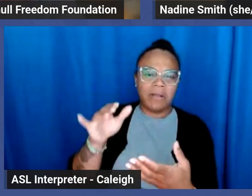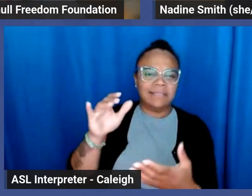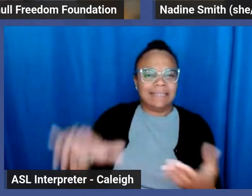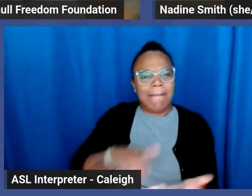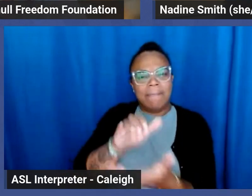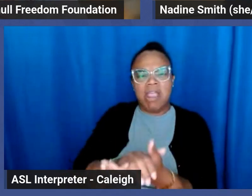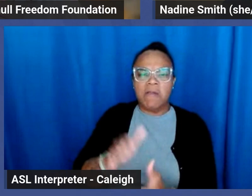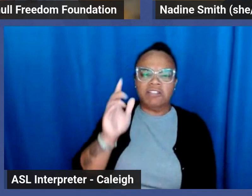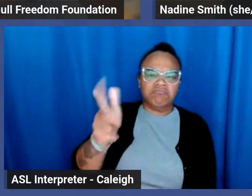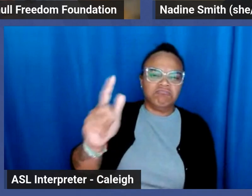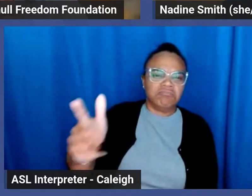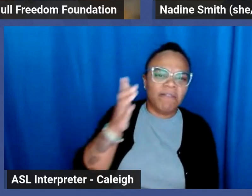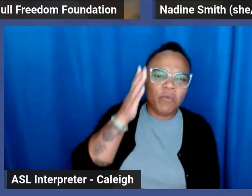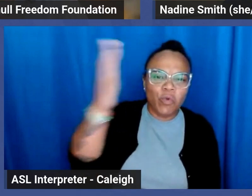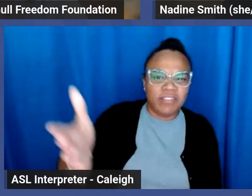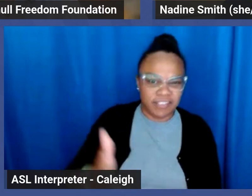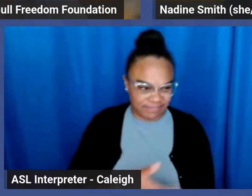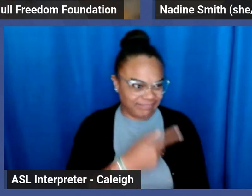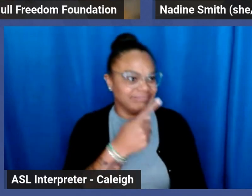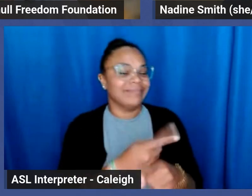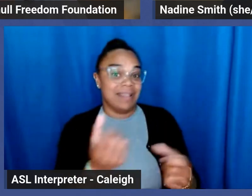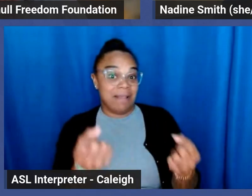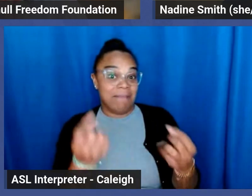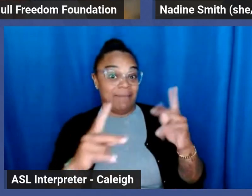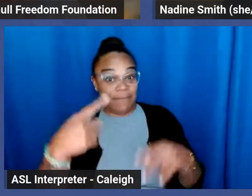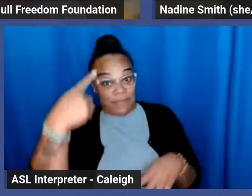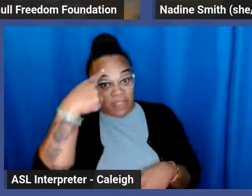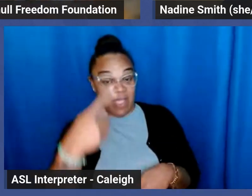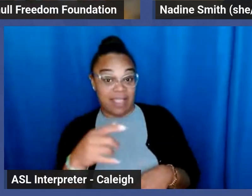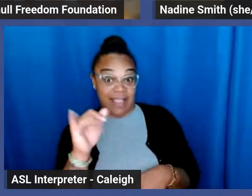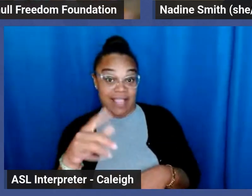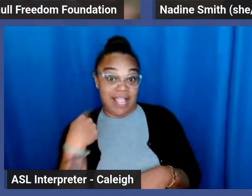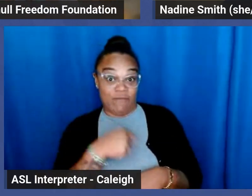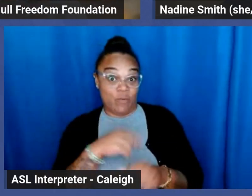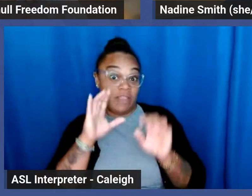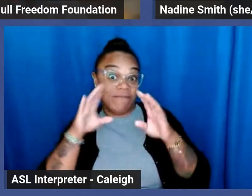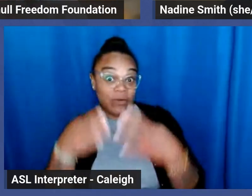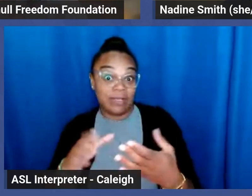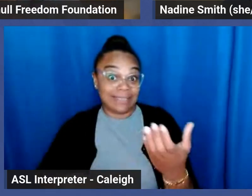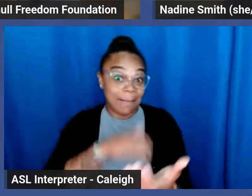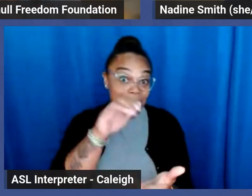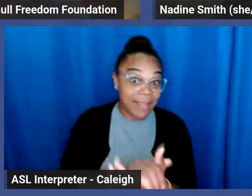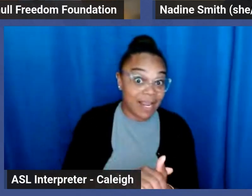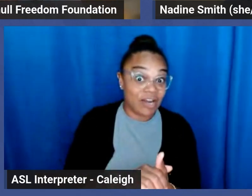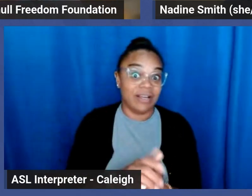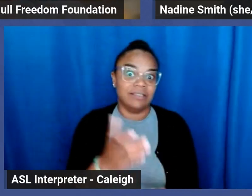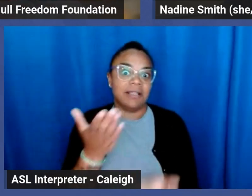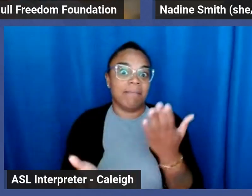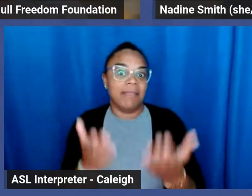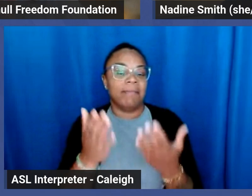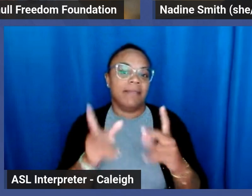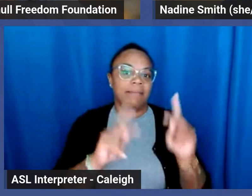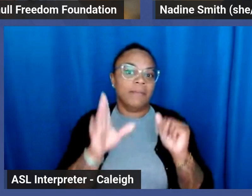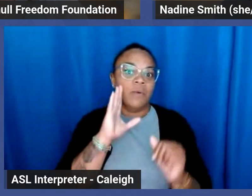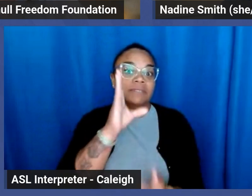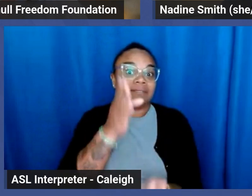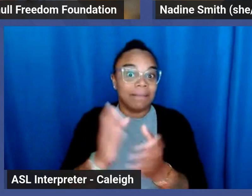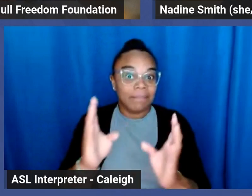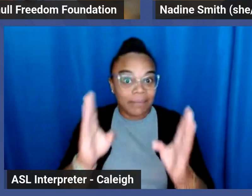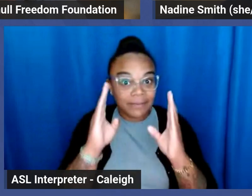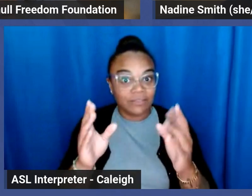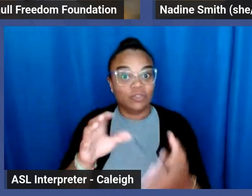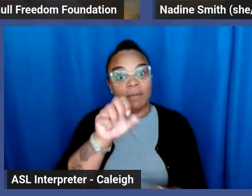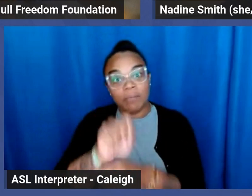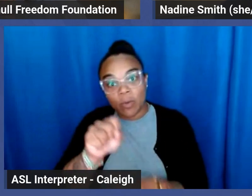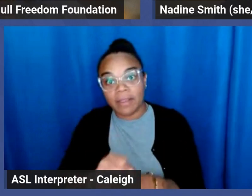people, not unreasonably, saying, hey, if we go for marriage, we're going to close the door on employment. We're going to close the door on a bunch of things that are more urgent,